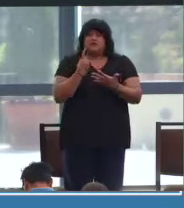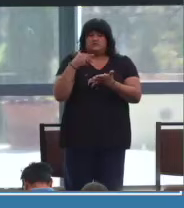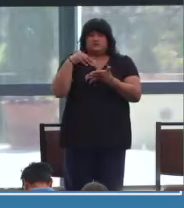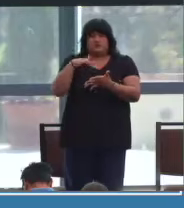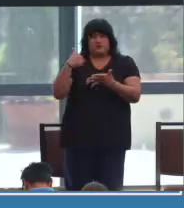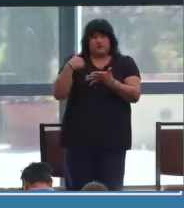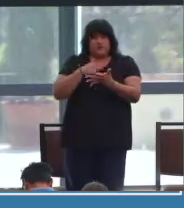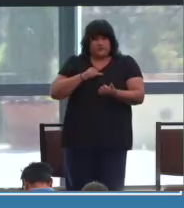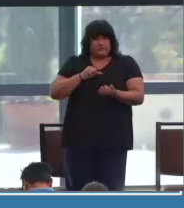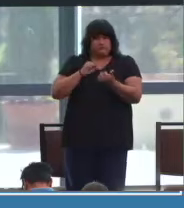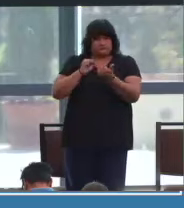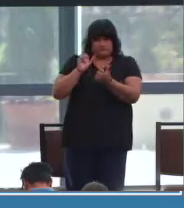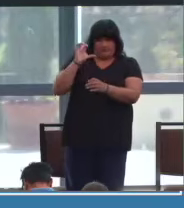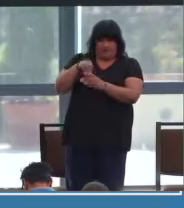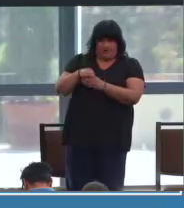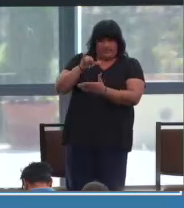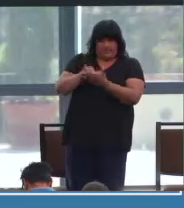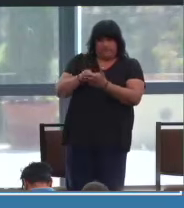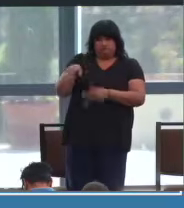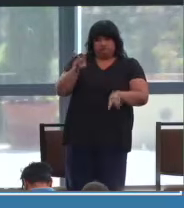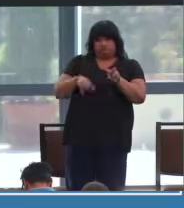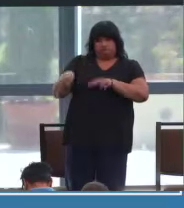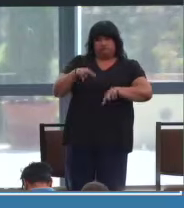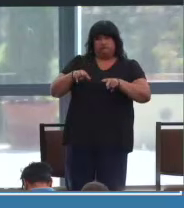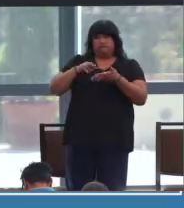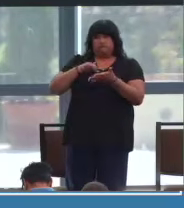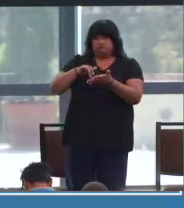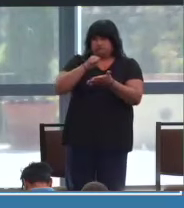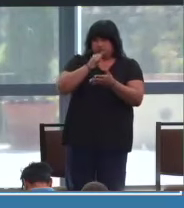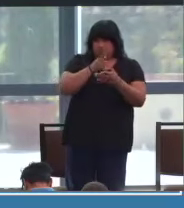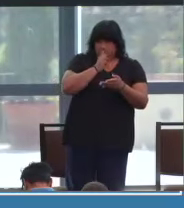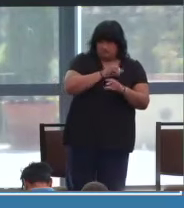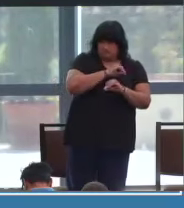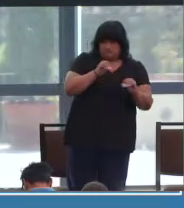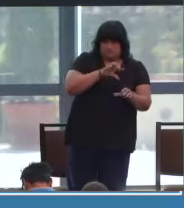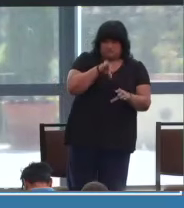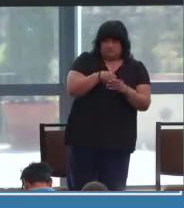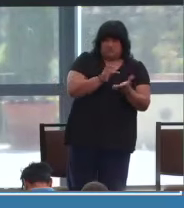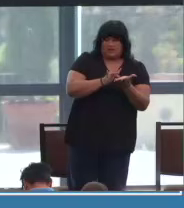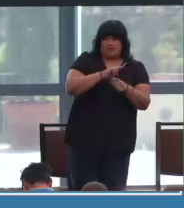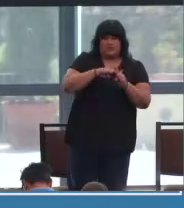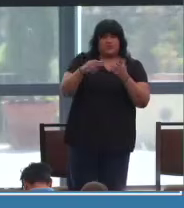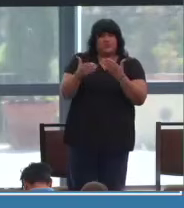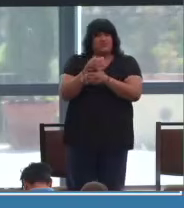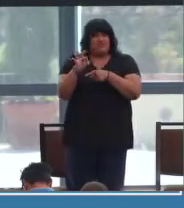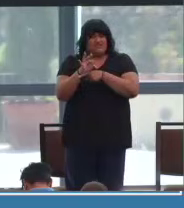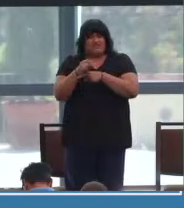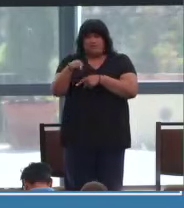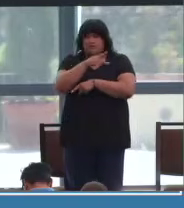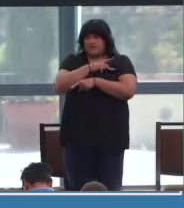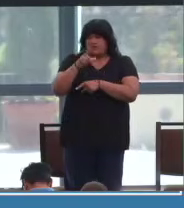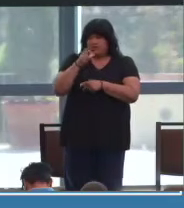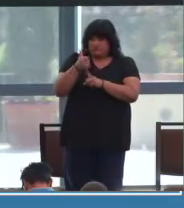just an observational study, doesn't involve any medications, but we're looking at immune functioning in patients who are in remission compared